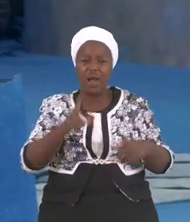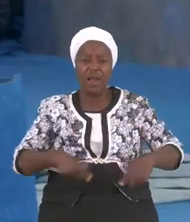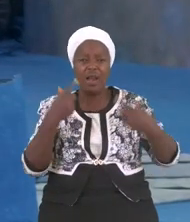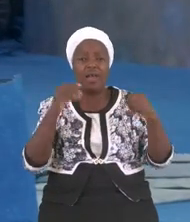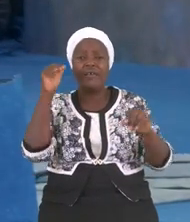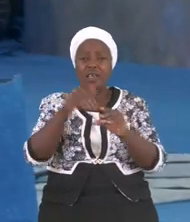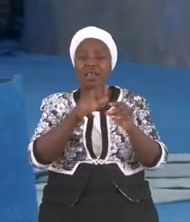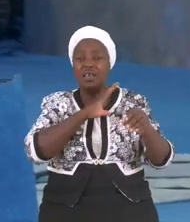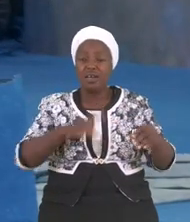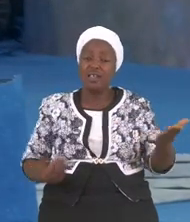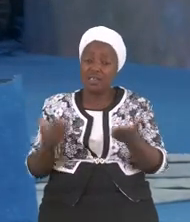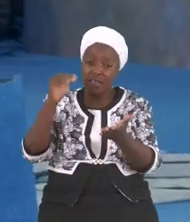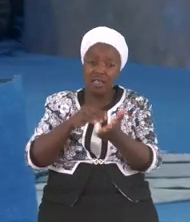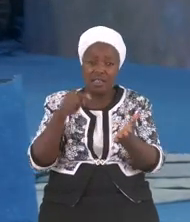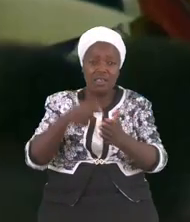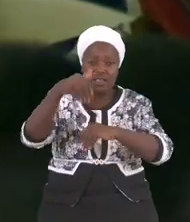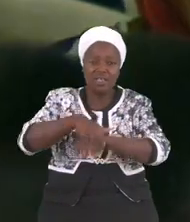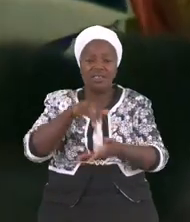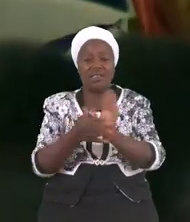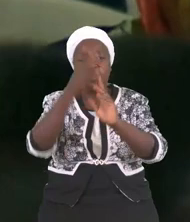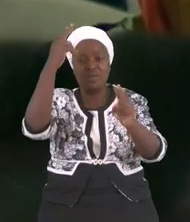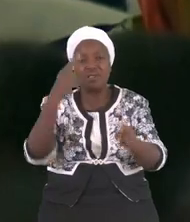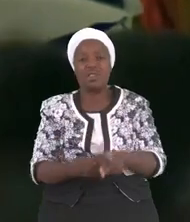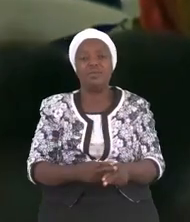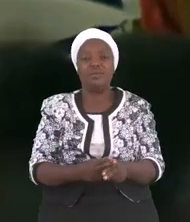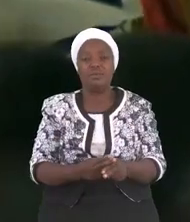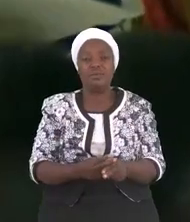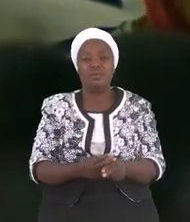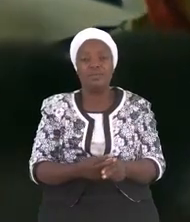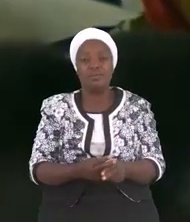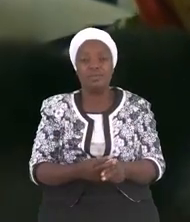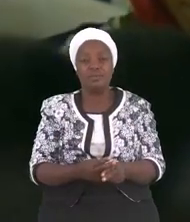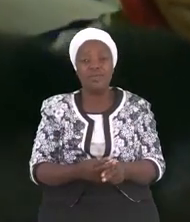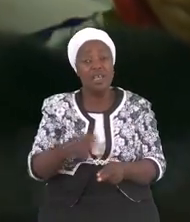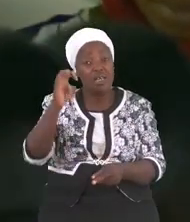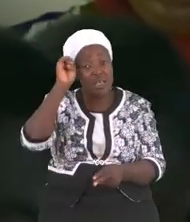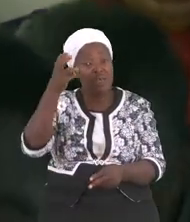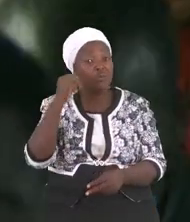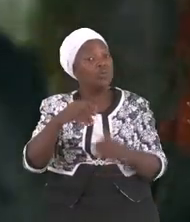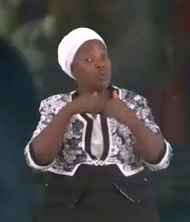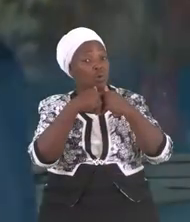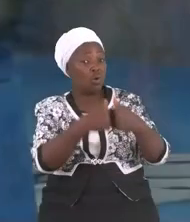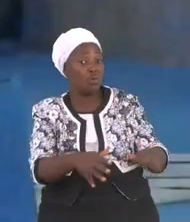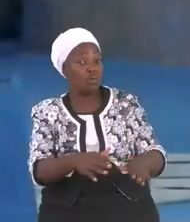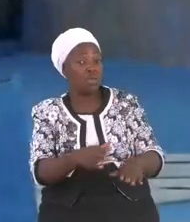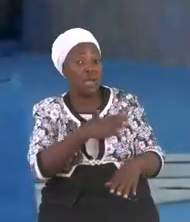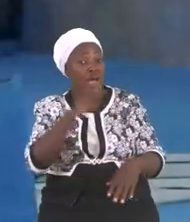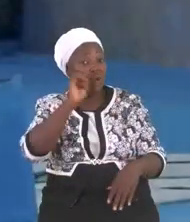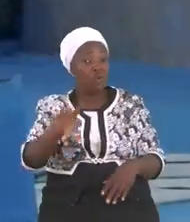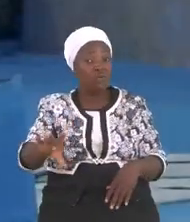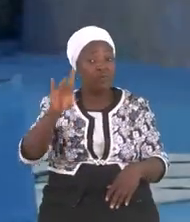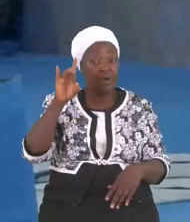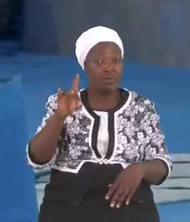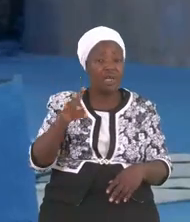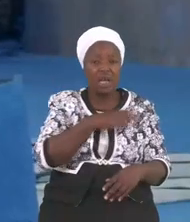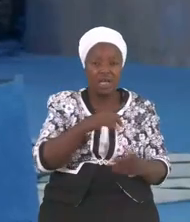again tonight, in Jesus' name. He was lost and is found. and they